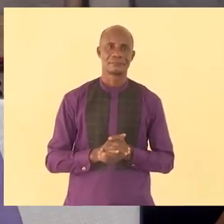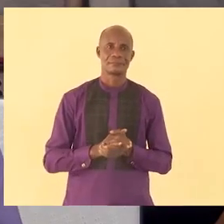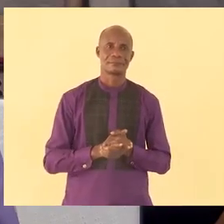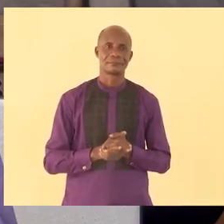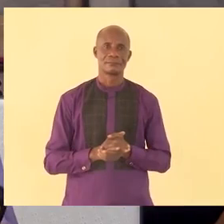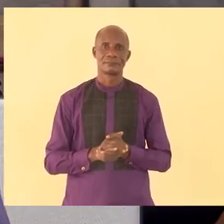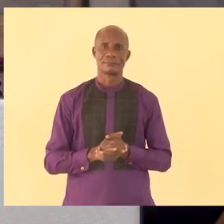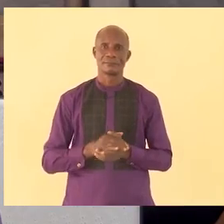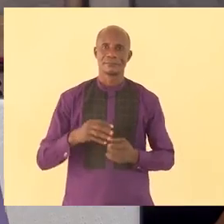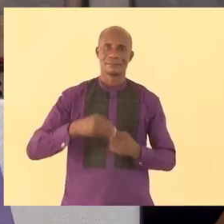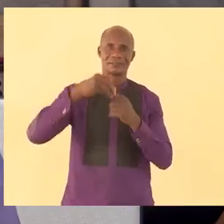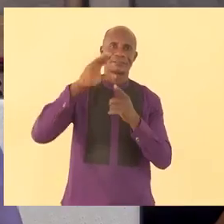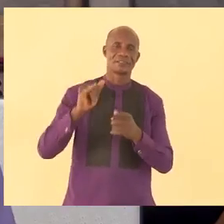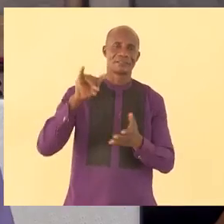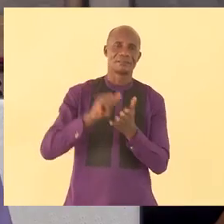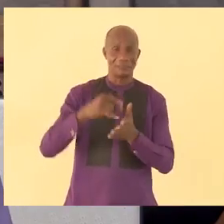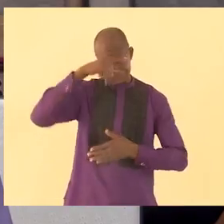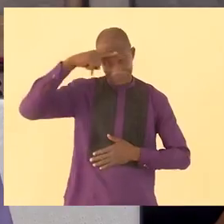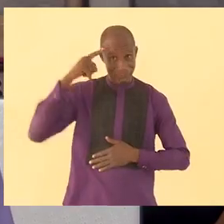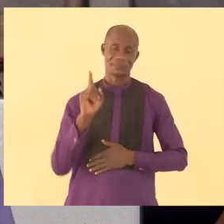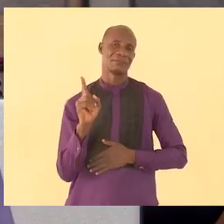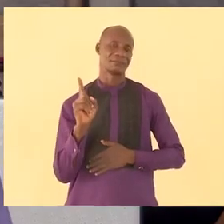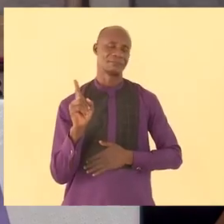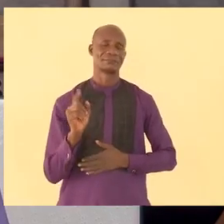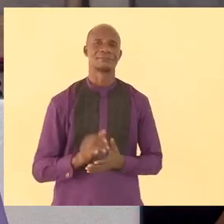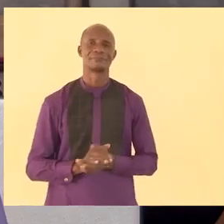especially if the mask is like Patricia's own that is black.